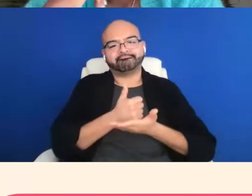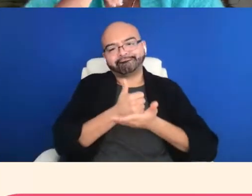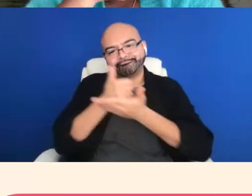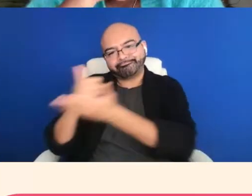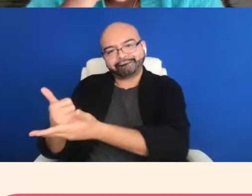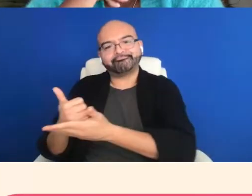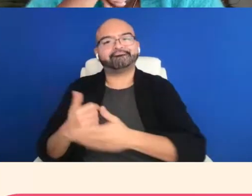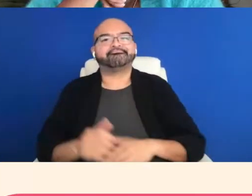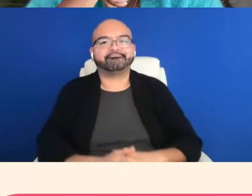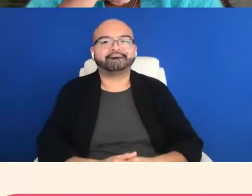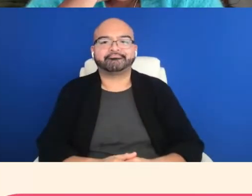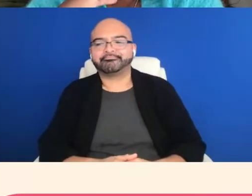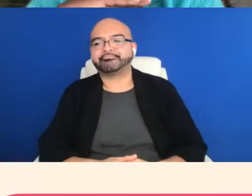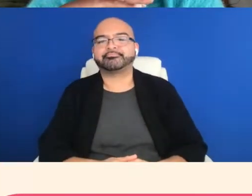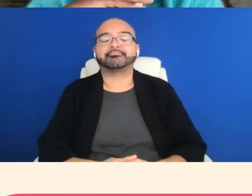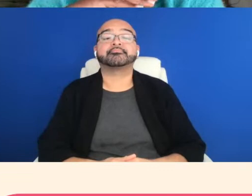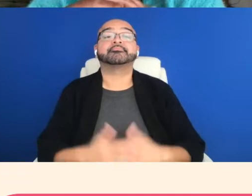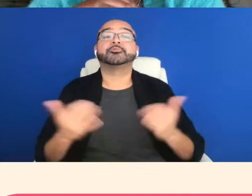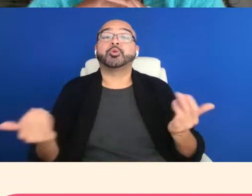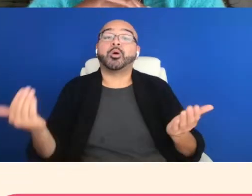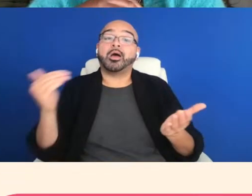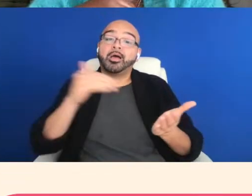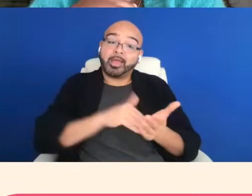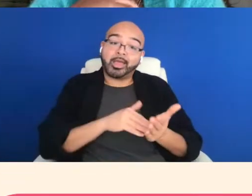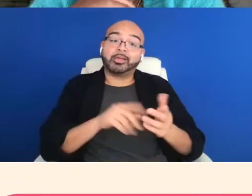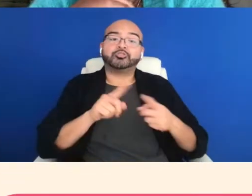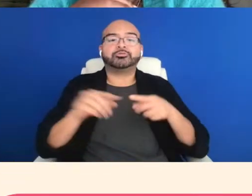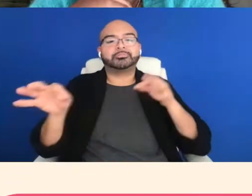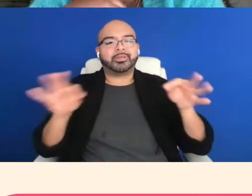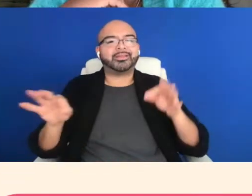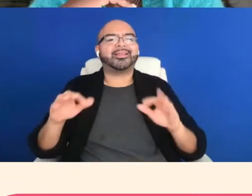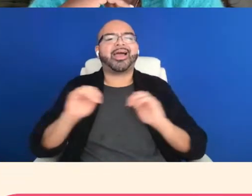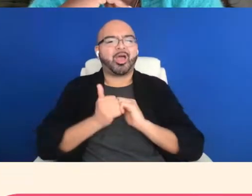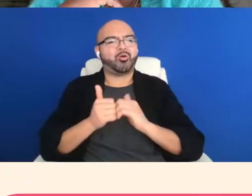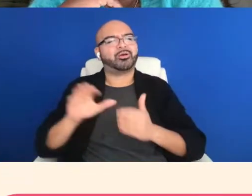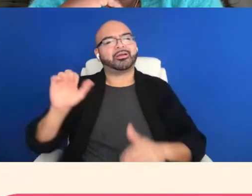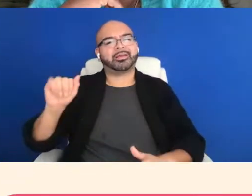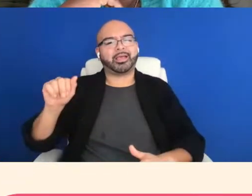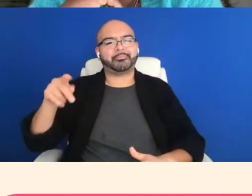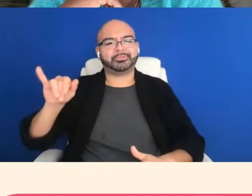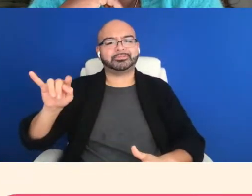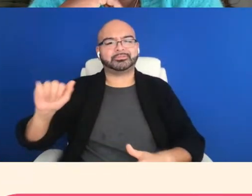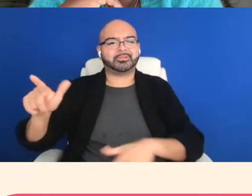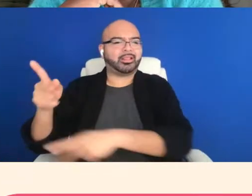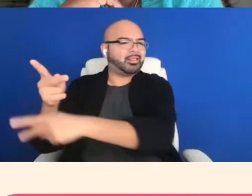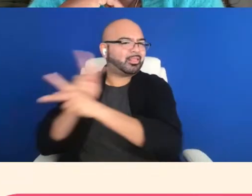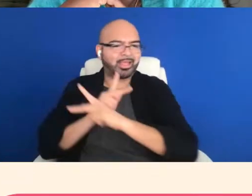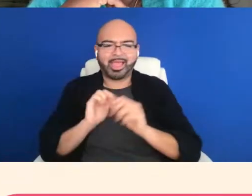So just to revisit how typical capital would work for something like a purchase.